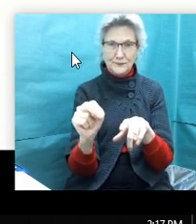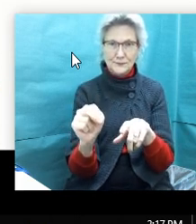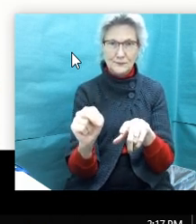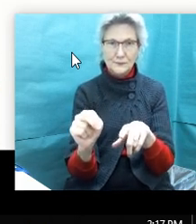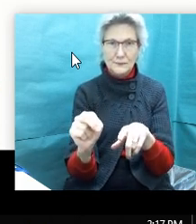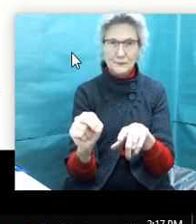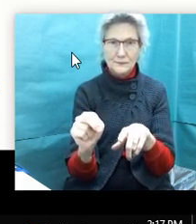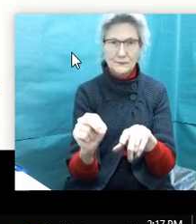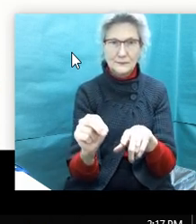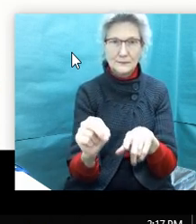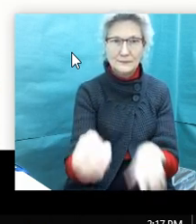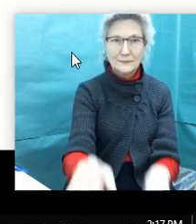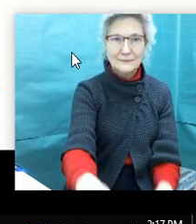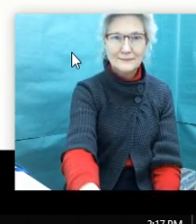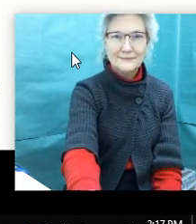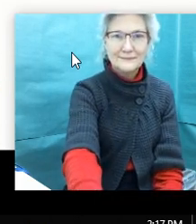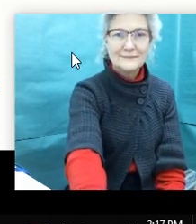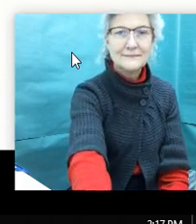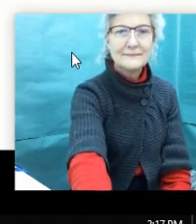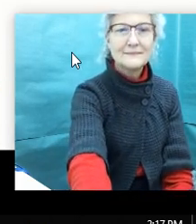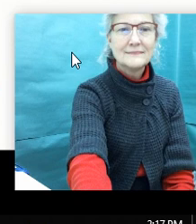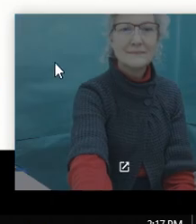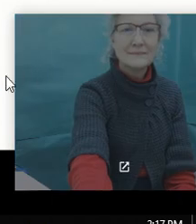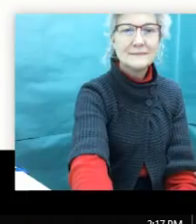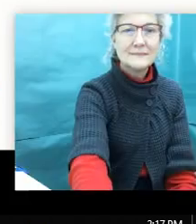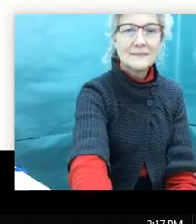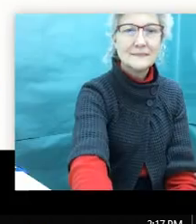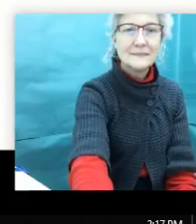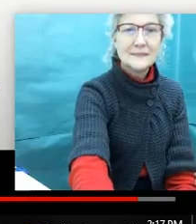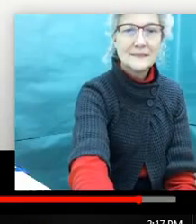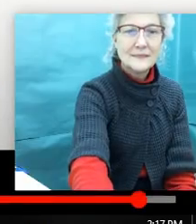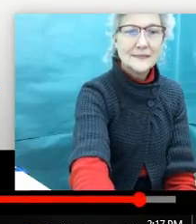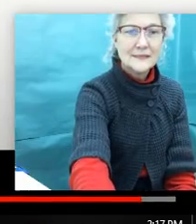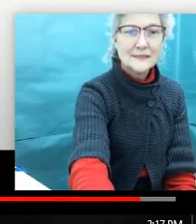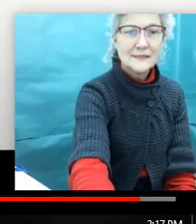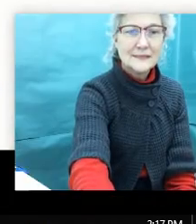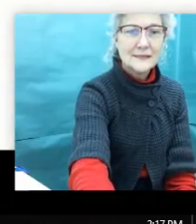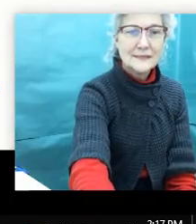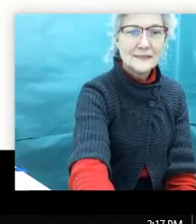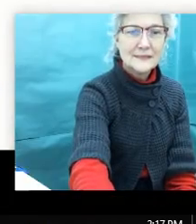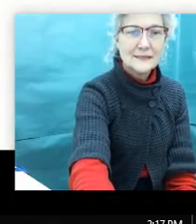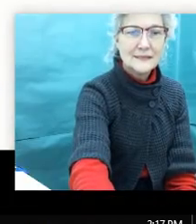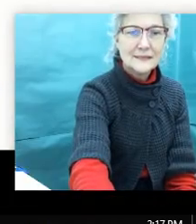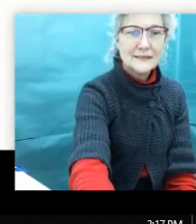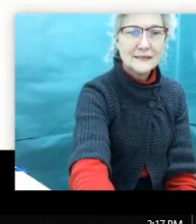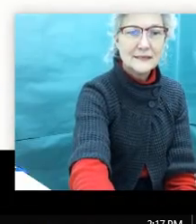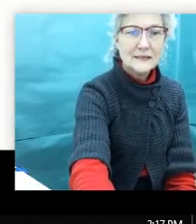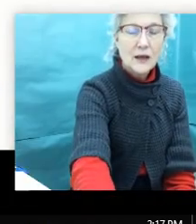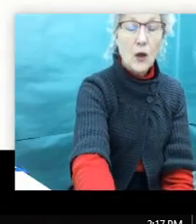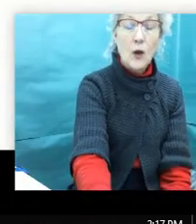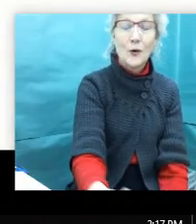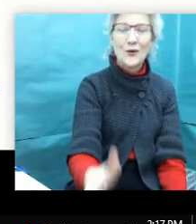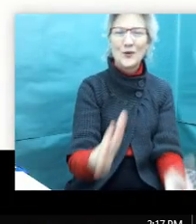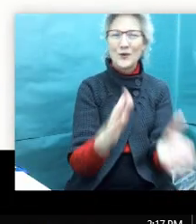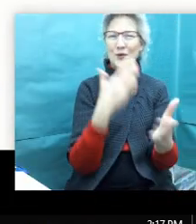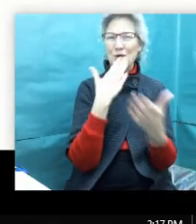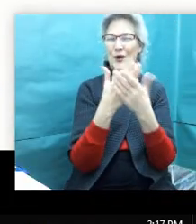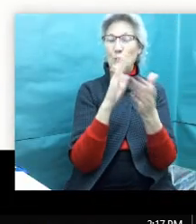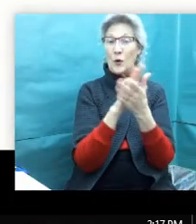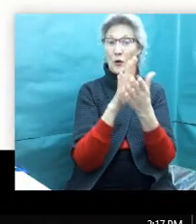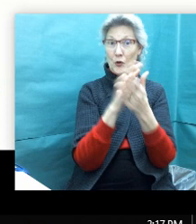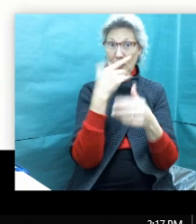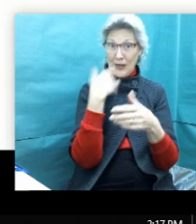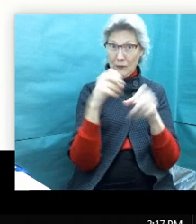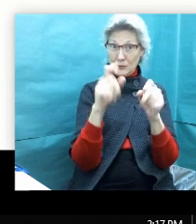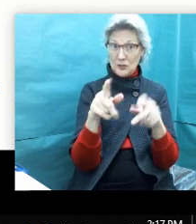I think I spelled Sherman wrong. Forgot an R. Sorry, Sherman. All right, great work. So you're going to have an opportunity to try a problem like this where you're